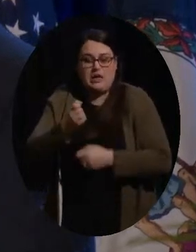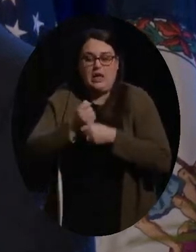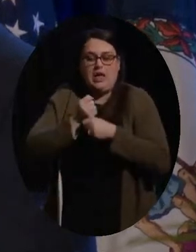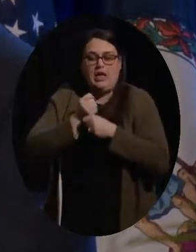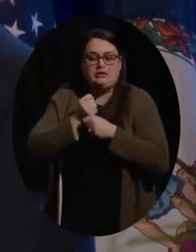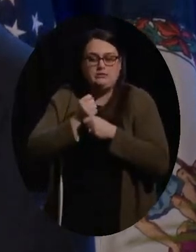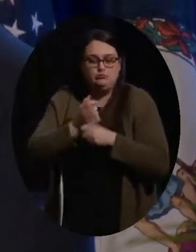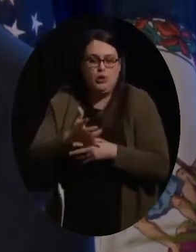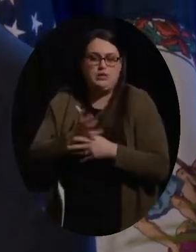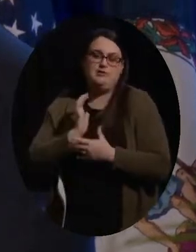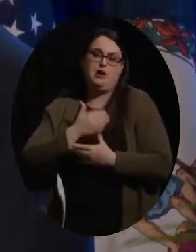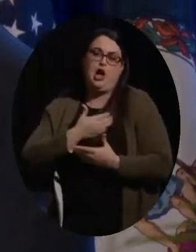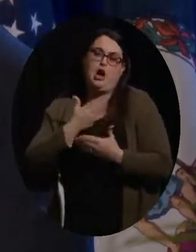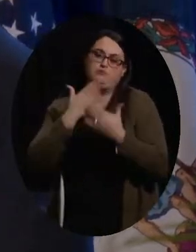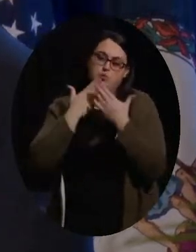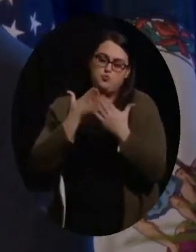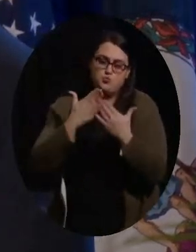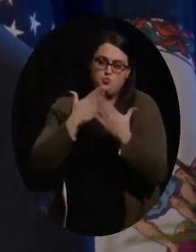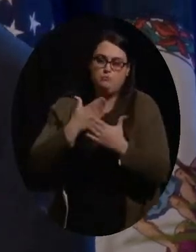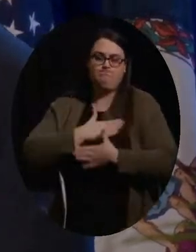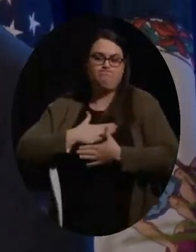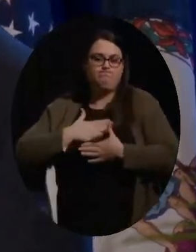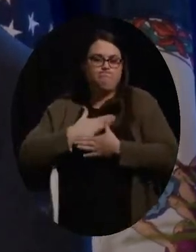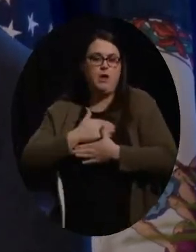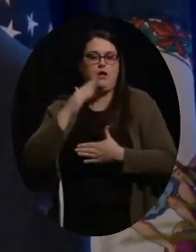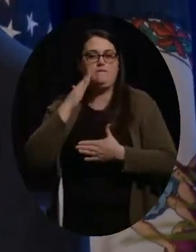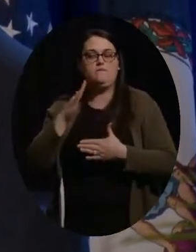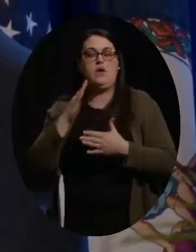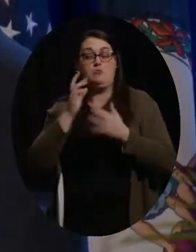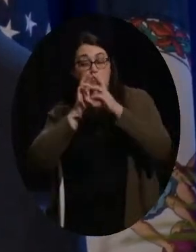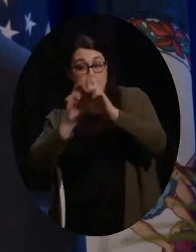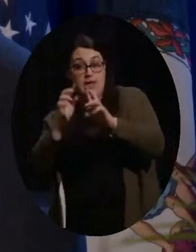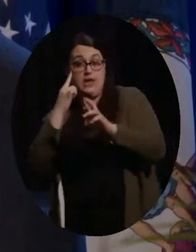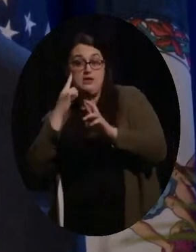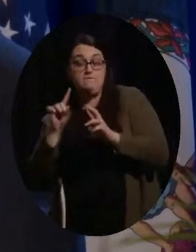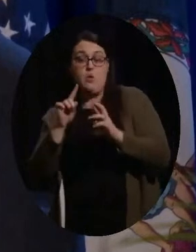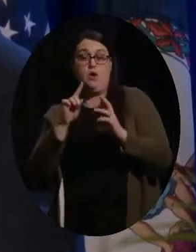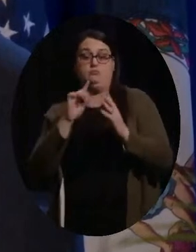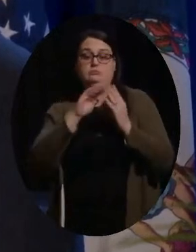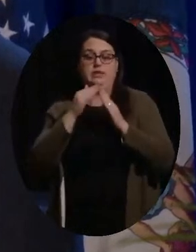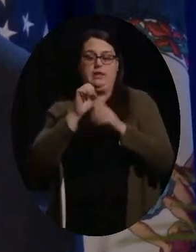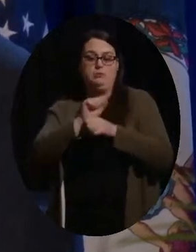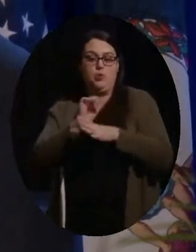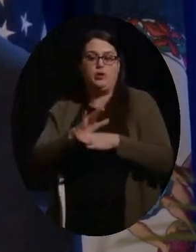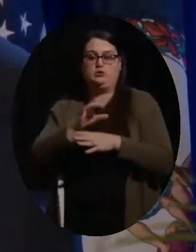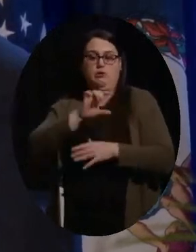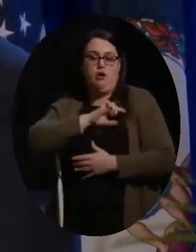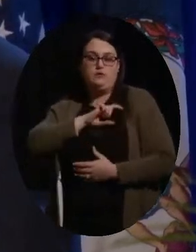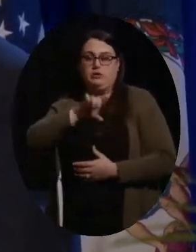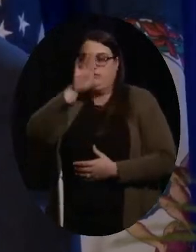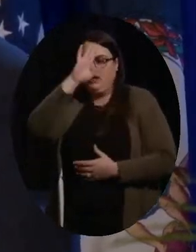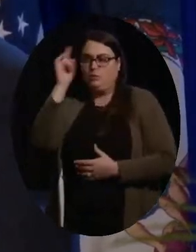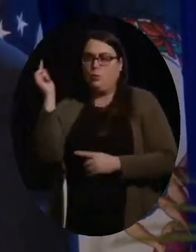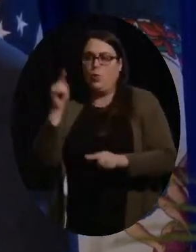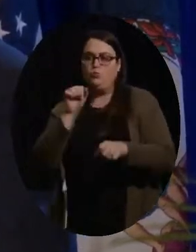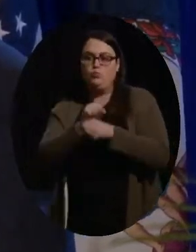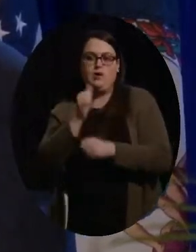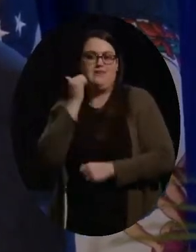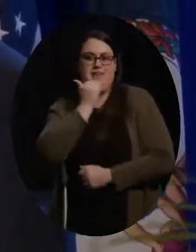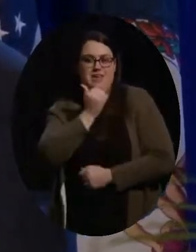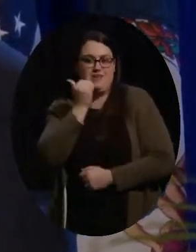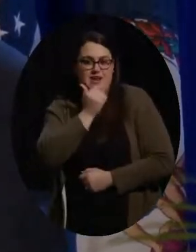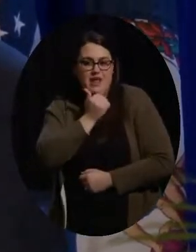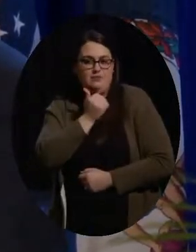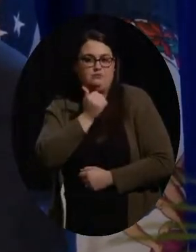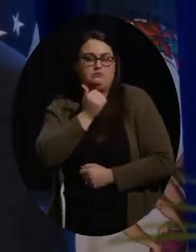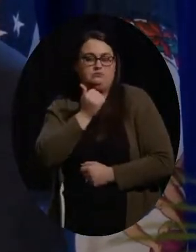our heartfelt appreciation and respect for our city employees, the officers and firefighters who come to work each and every day with